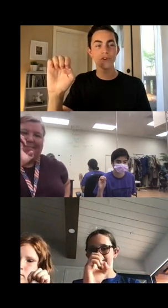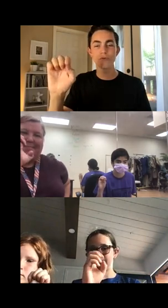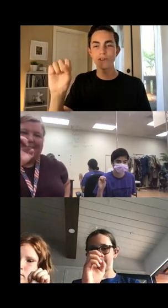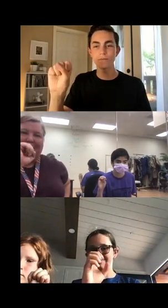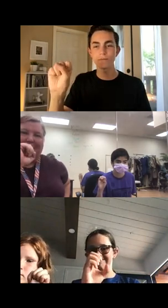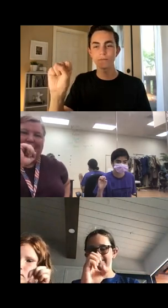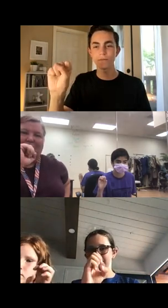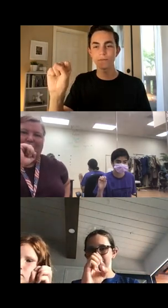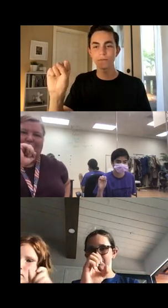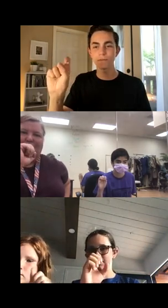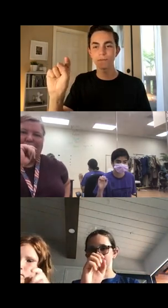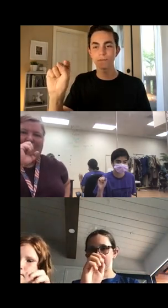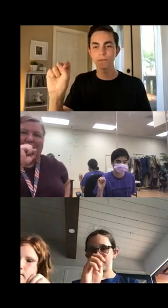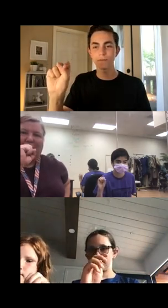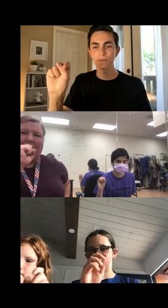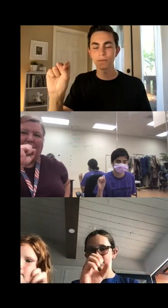Stone.